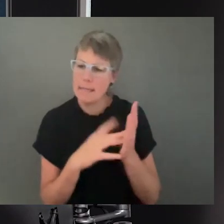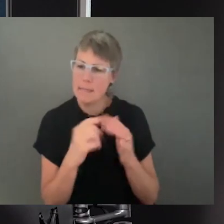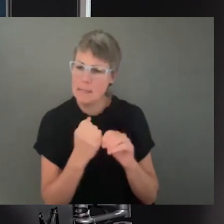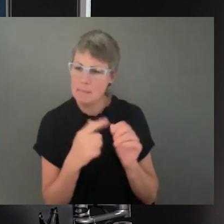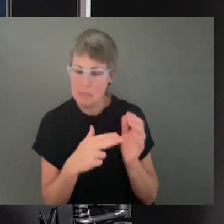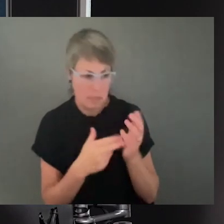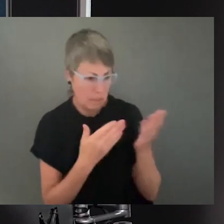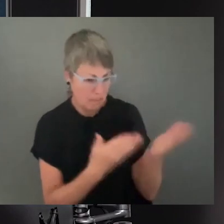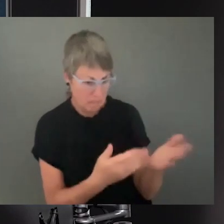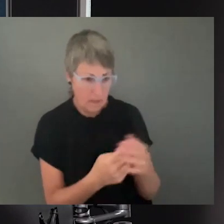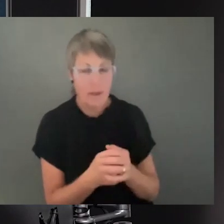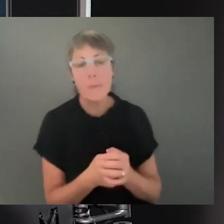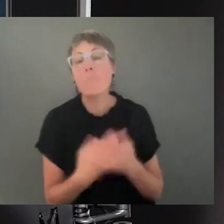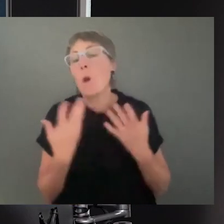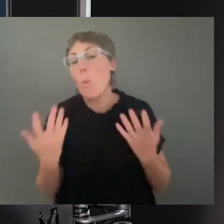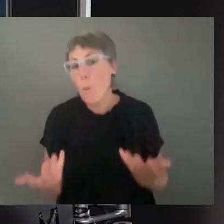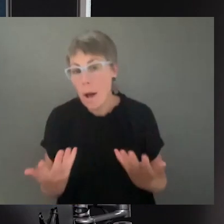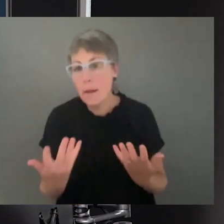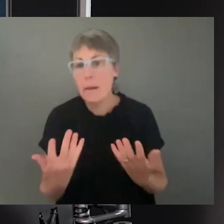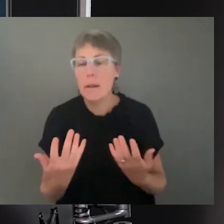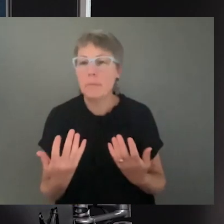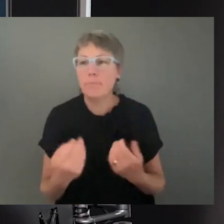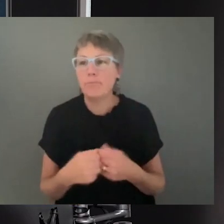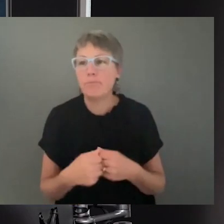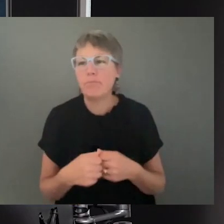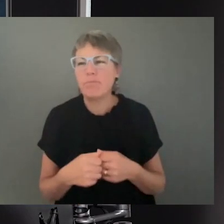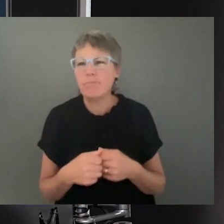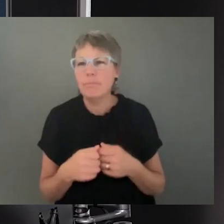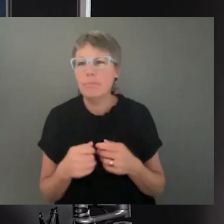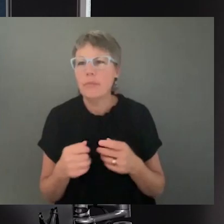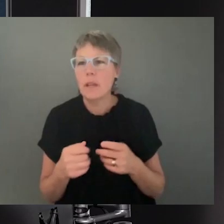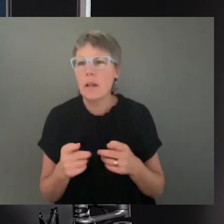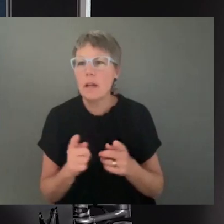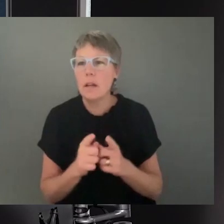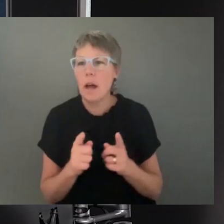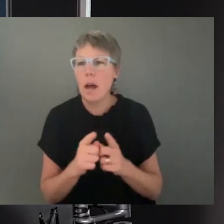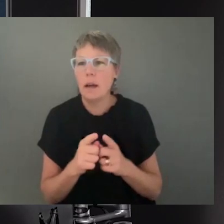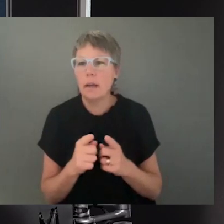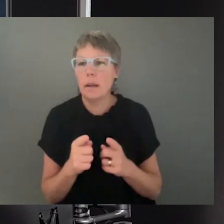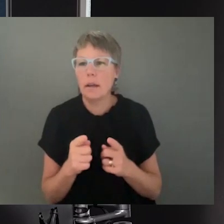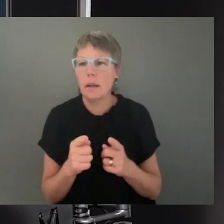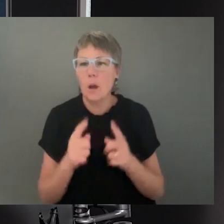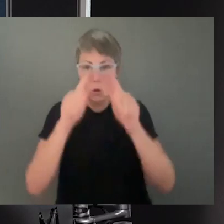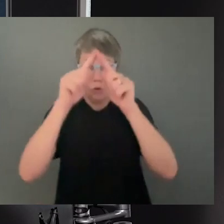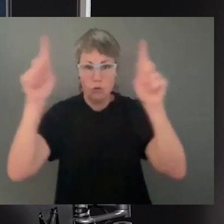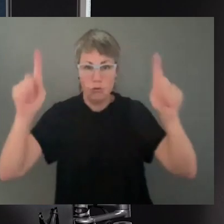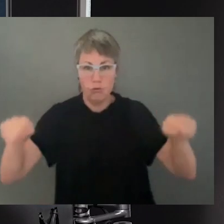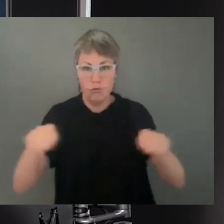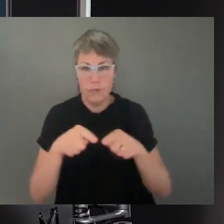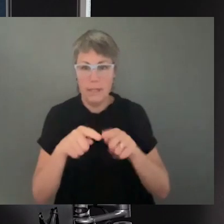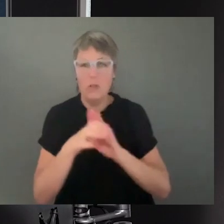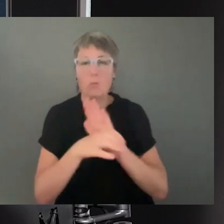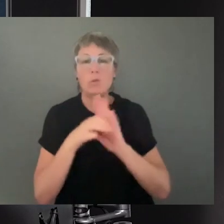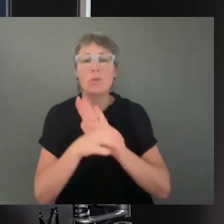So things like the ability to have something read information off a screen. So